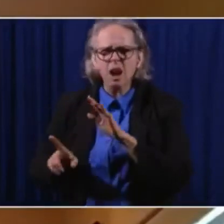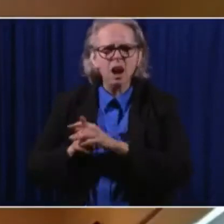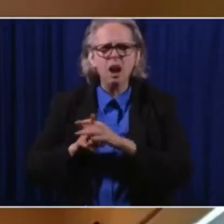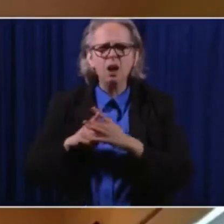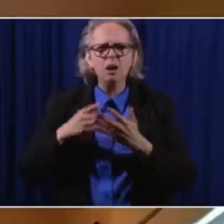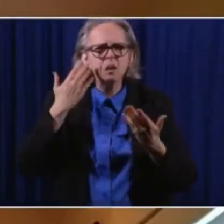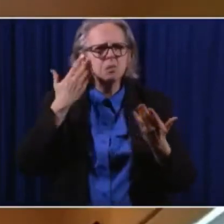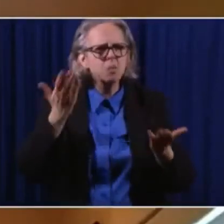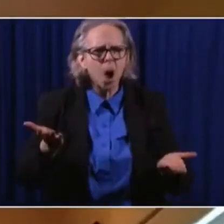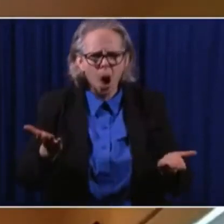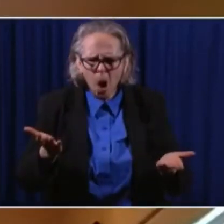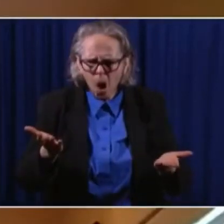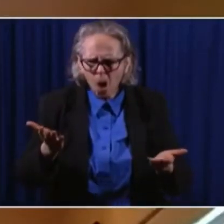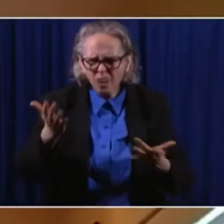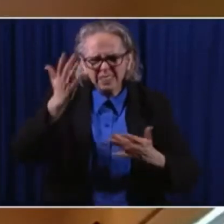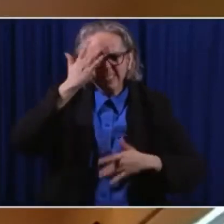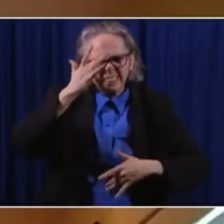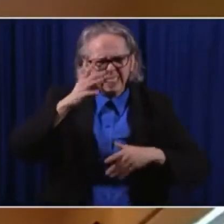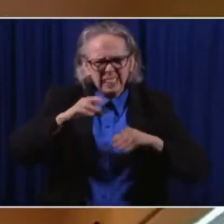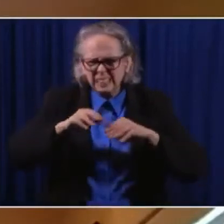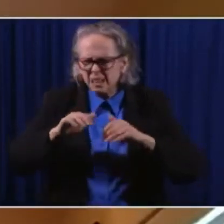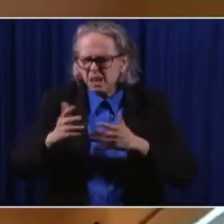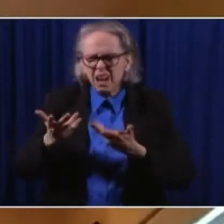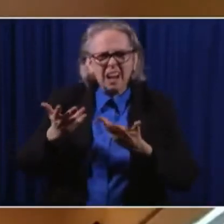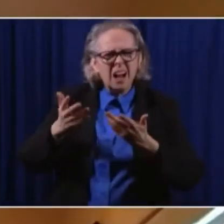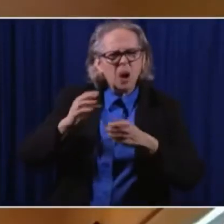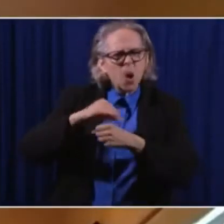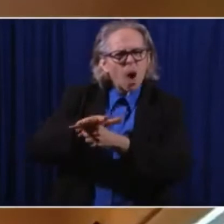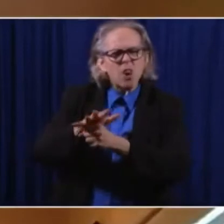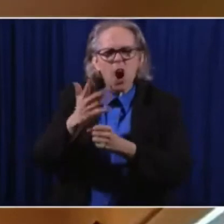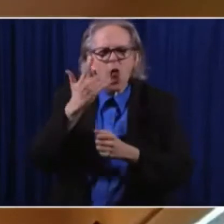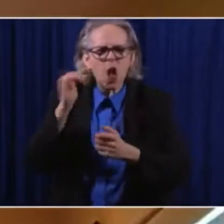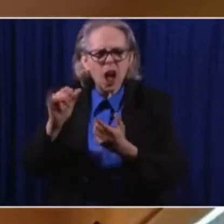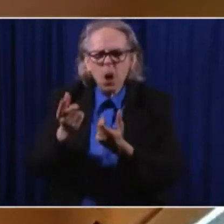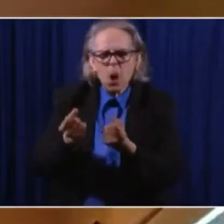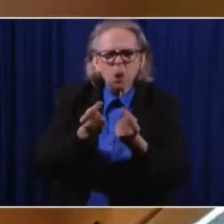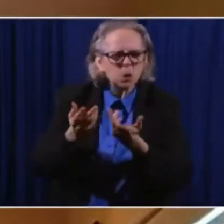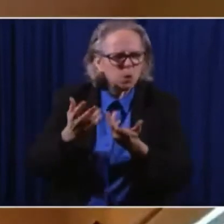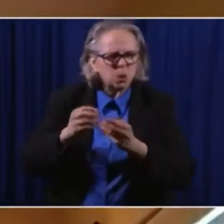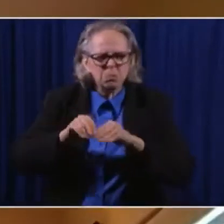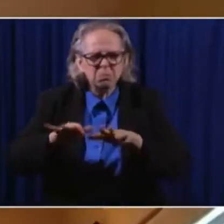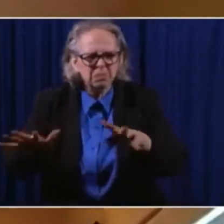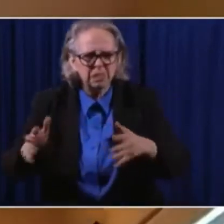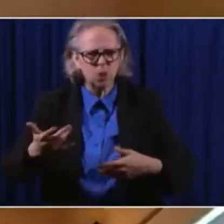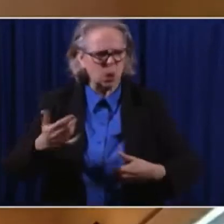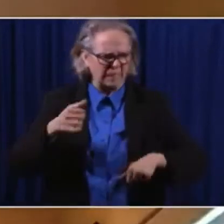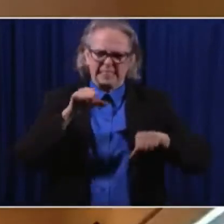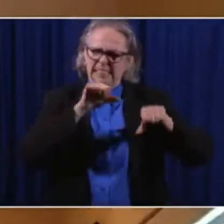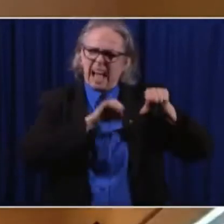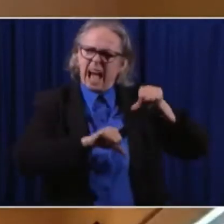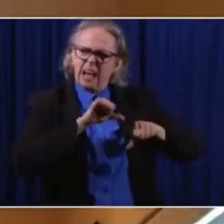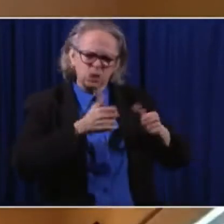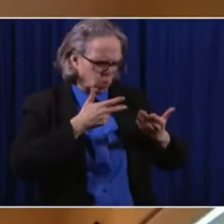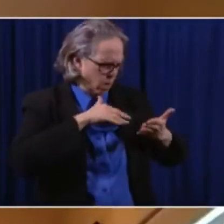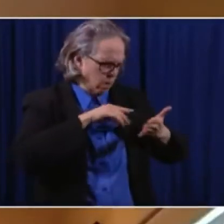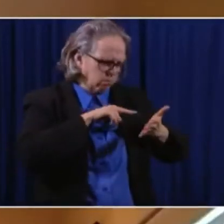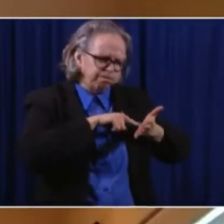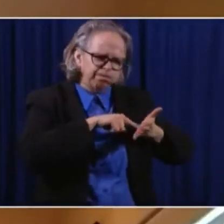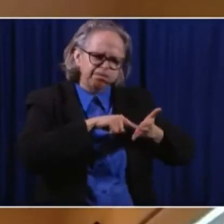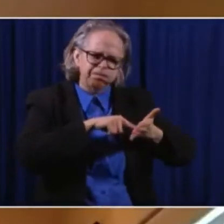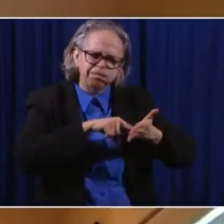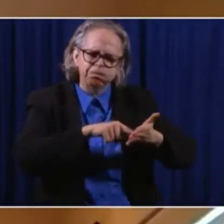causes. This science has evolved as the virus has spread across the world, and today, our picture of